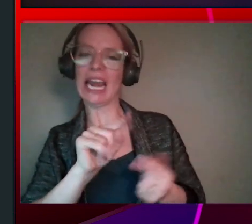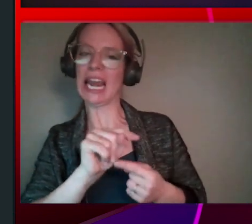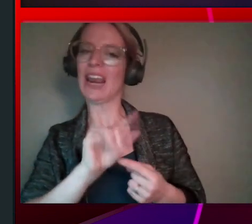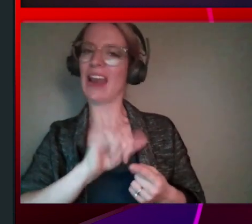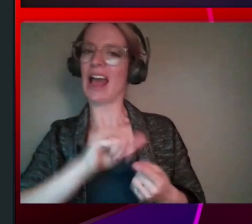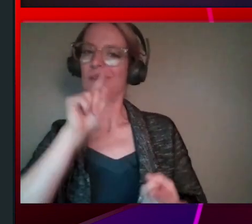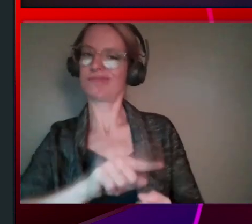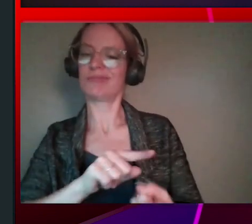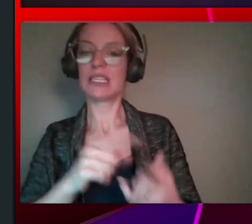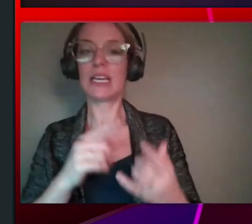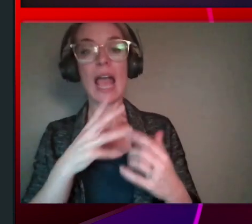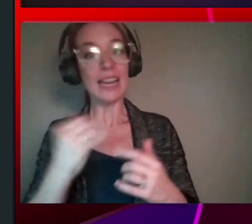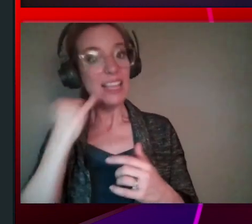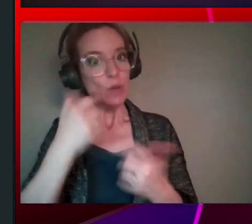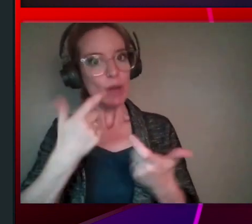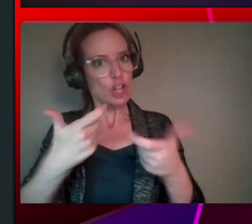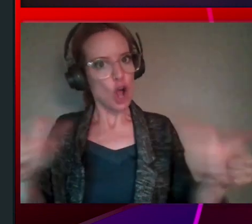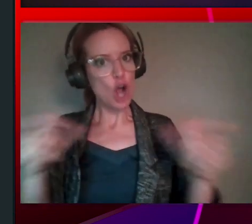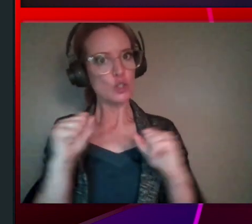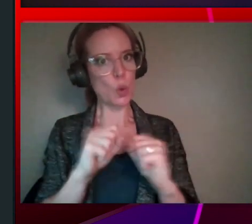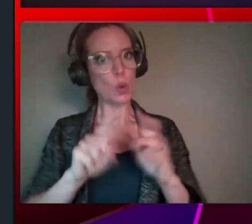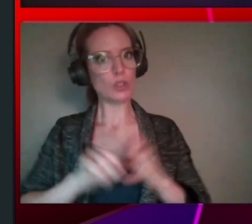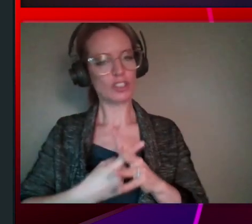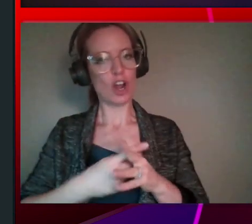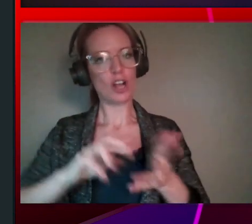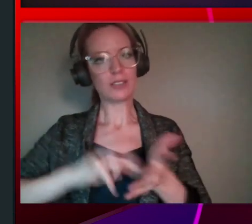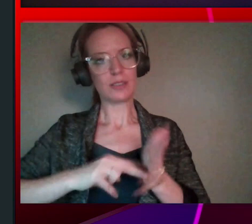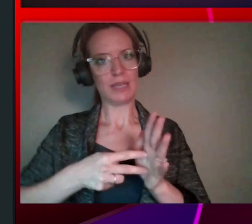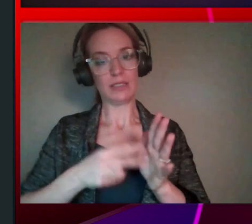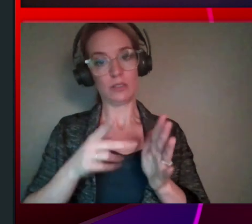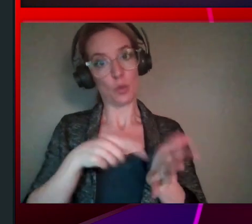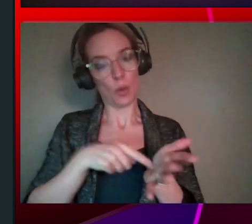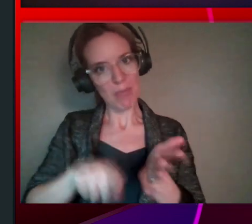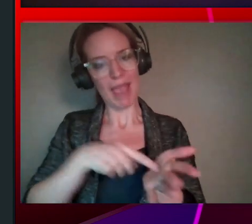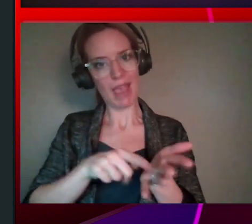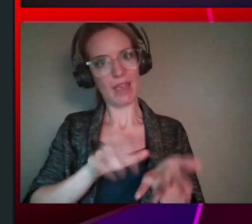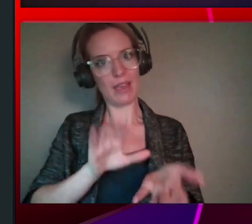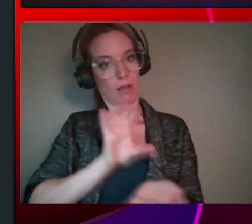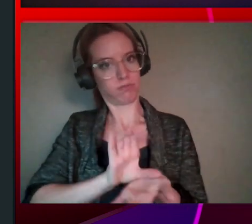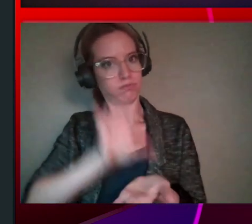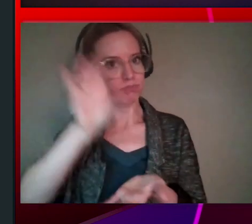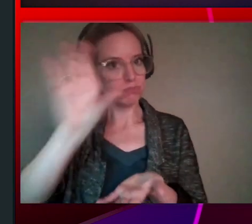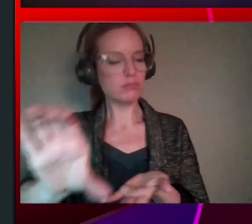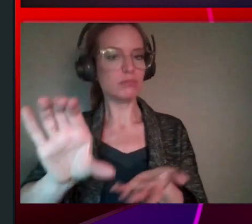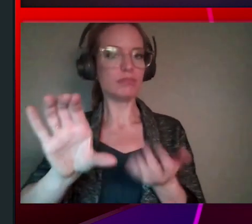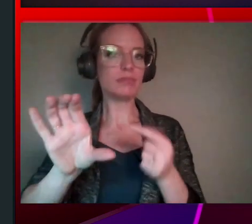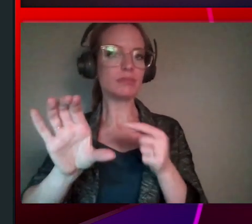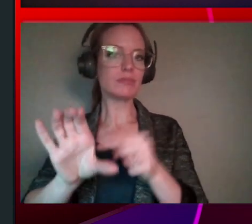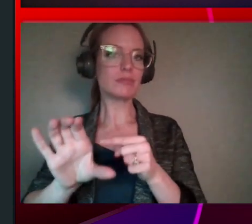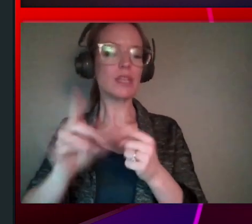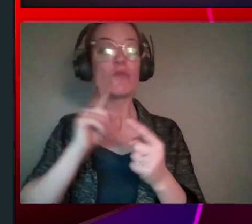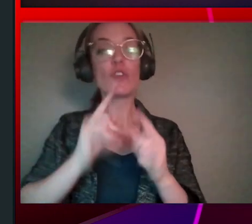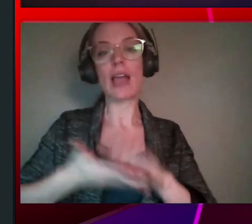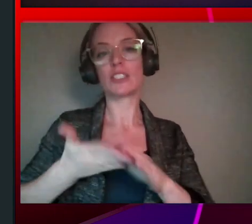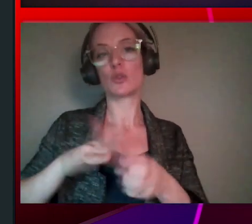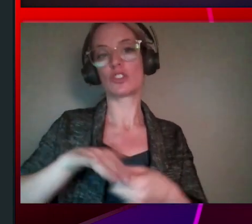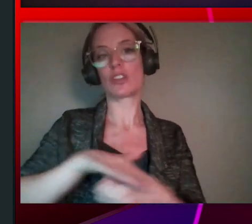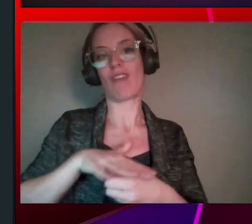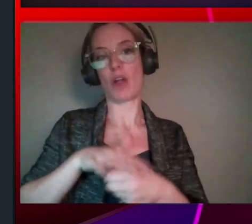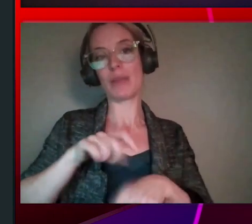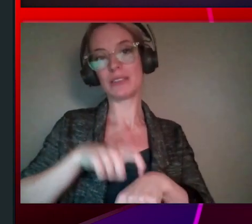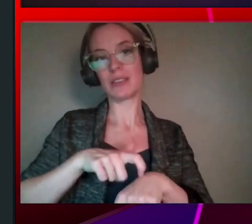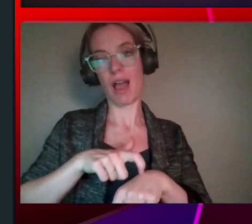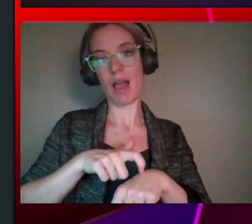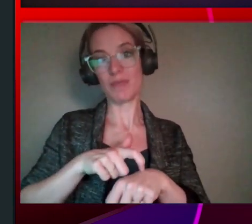you are paying a significant amount of the execution environment time for the